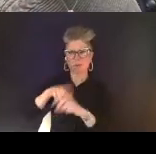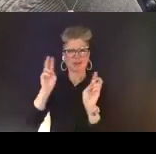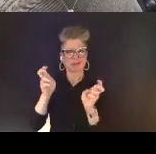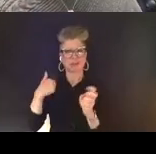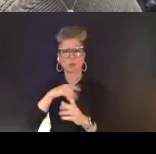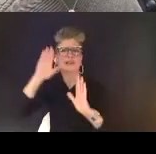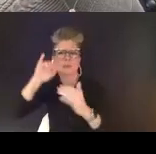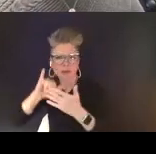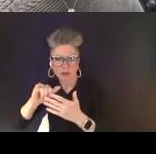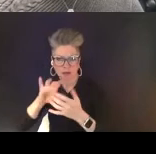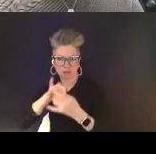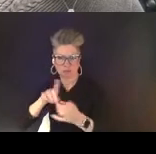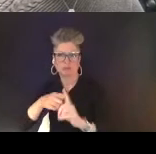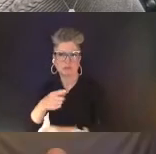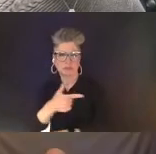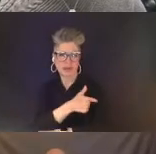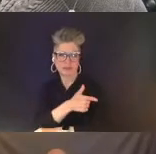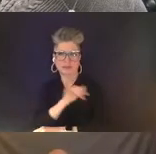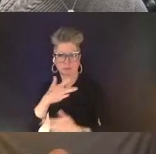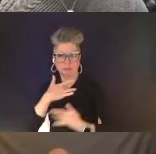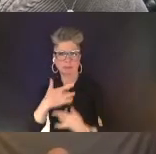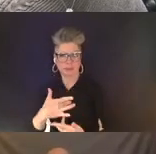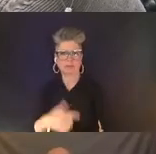from vaccination.